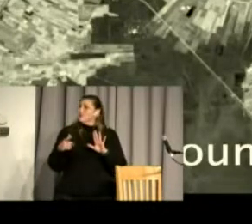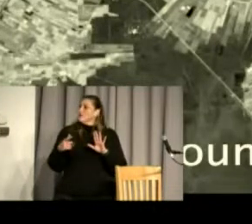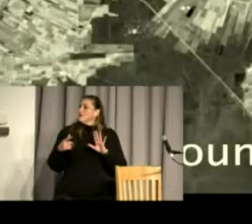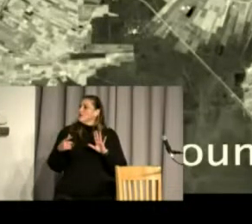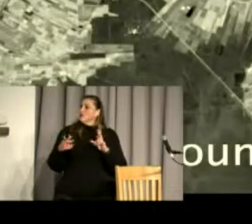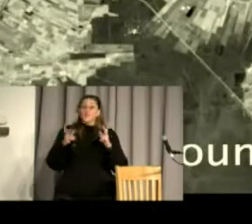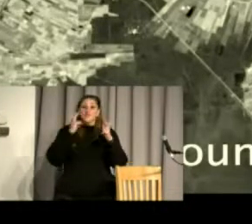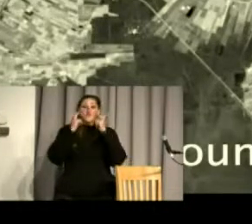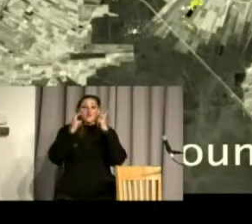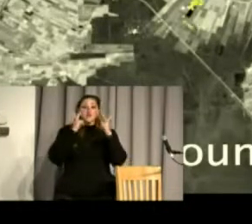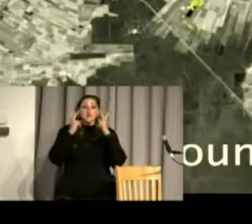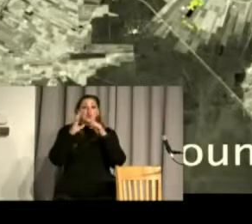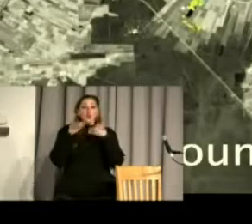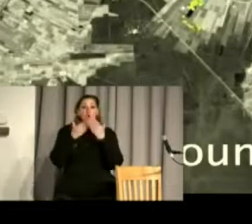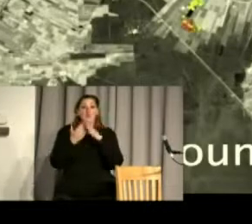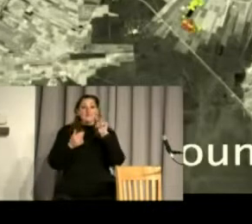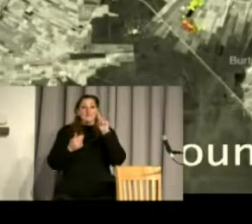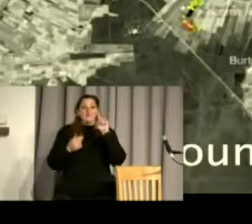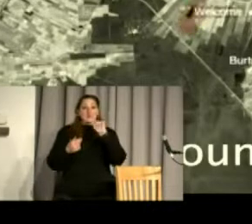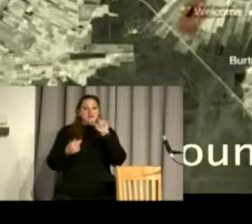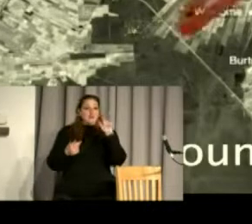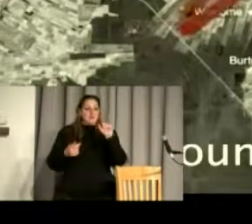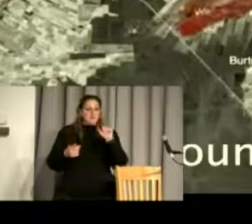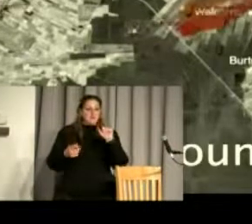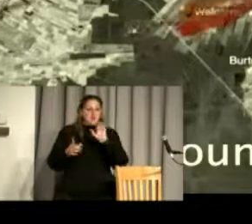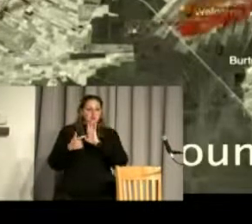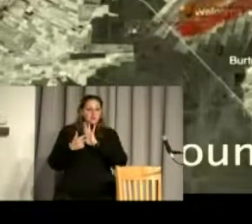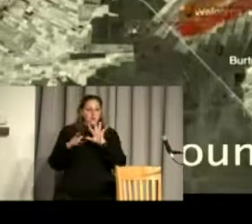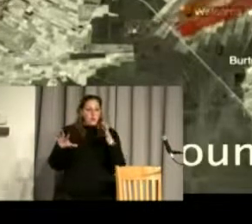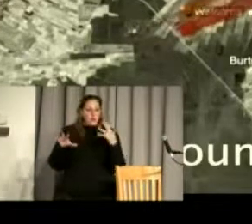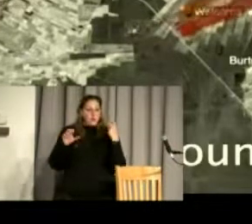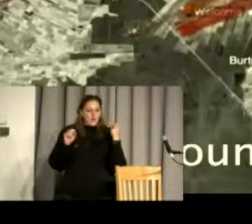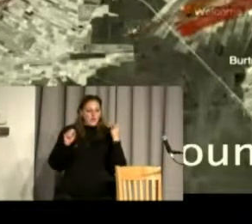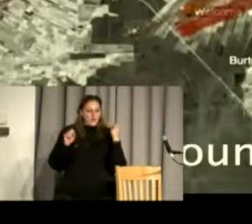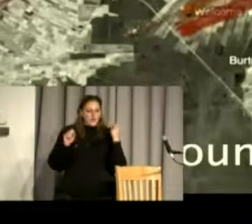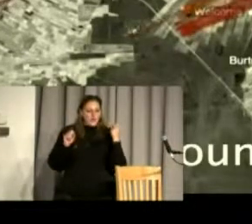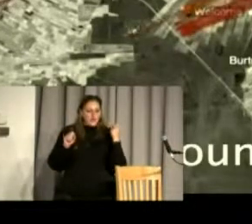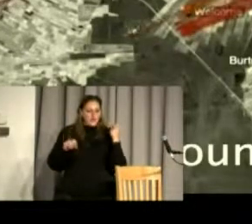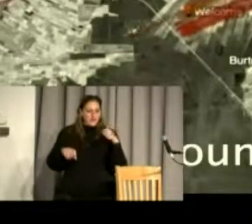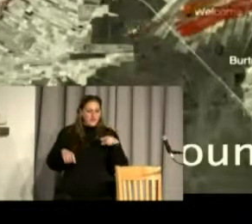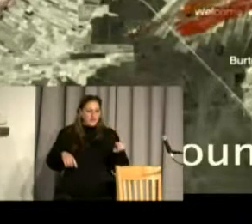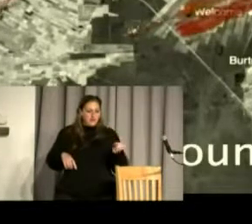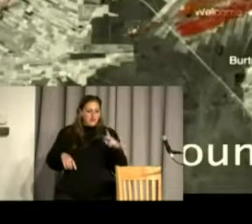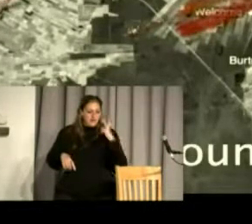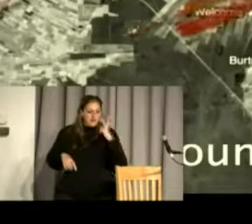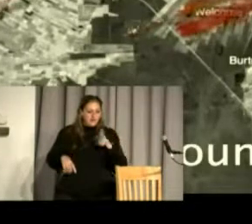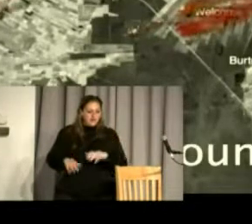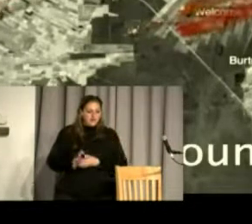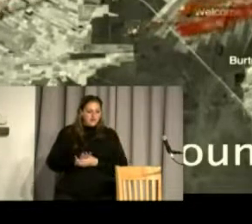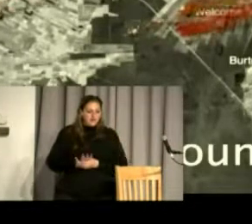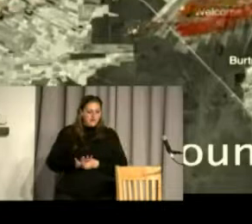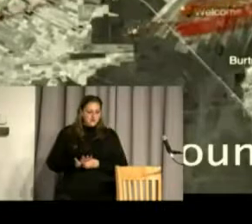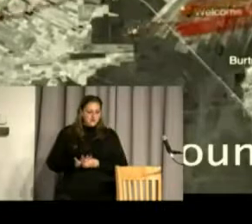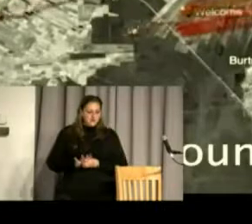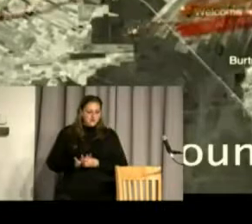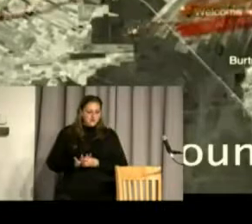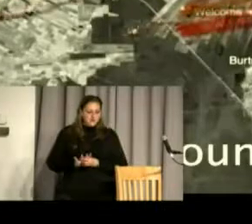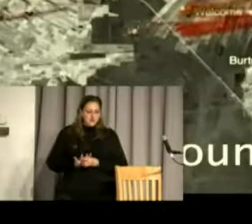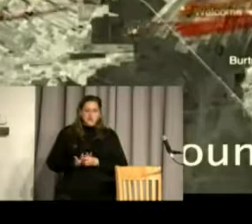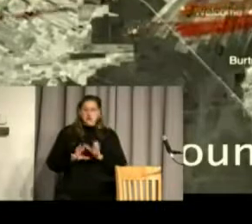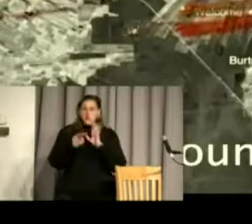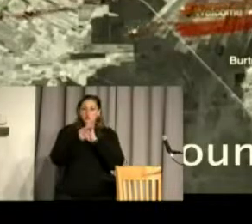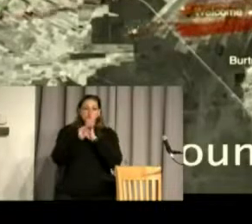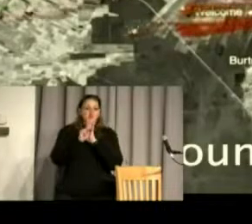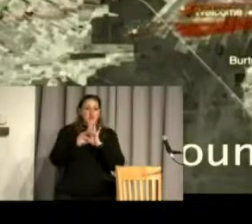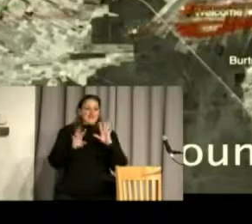for visualizing this data set. But I'll just show it quickly. You can see that we have modeled